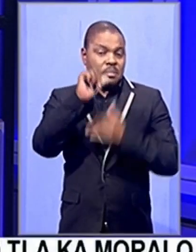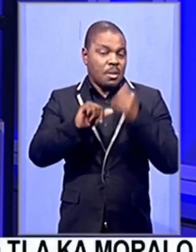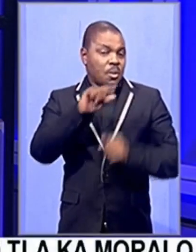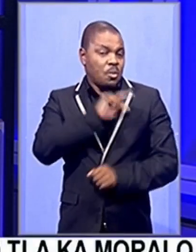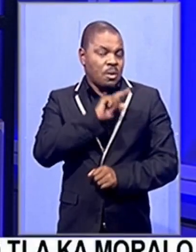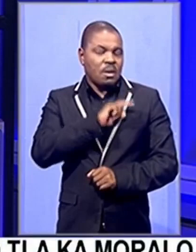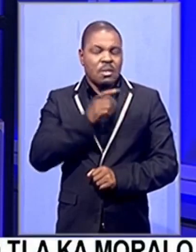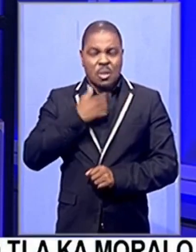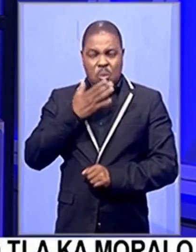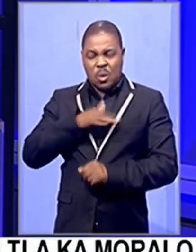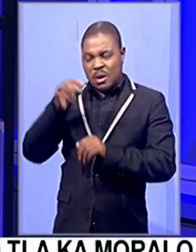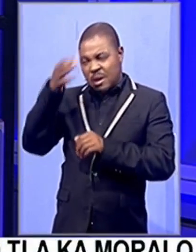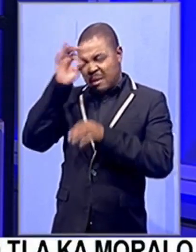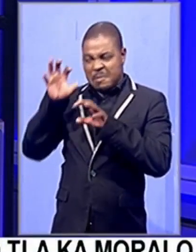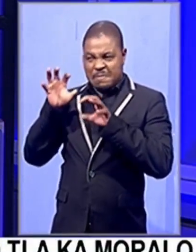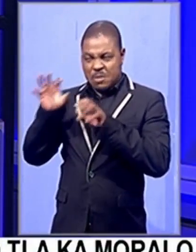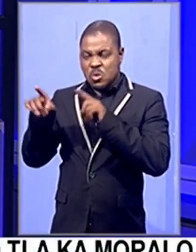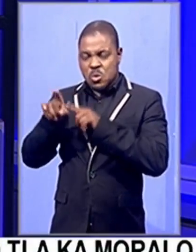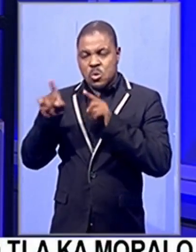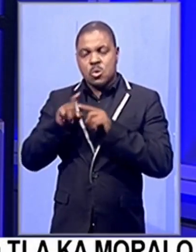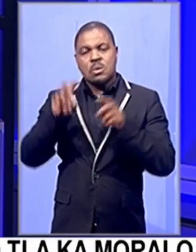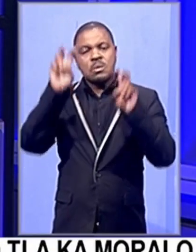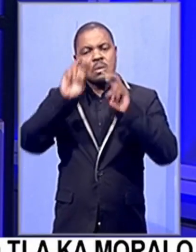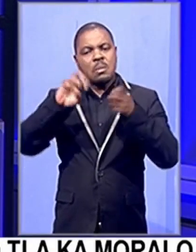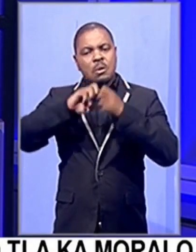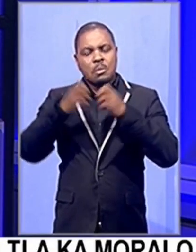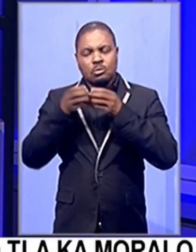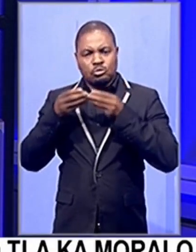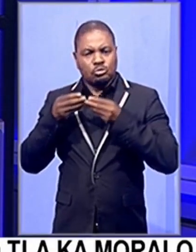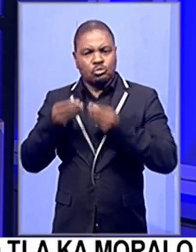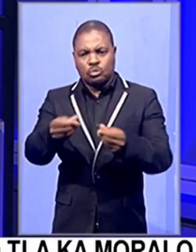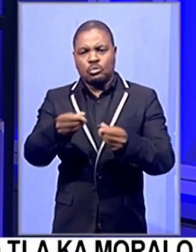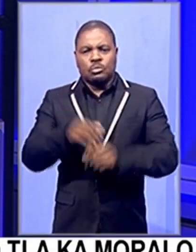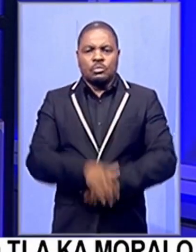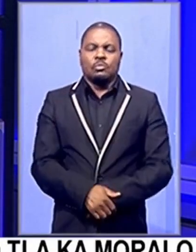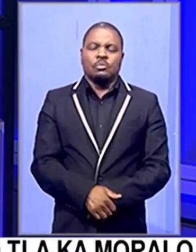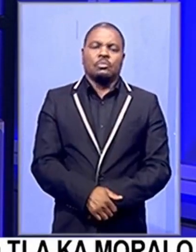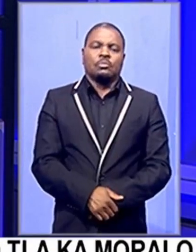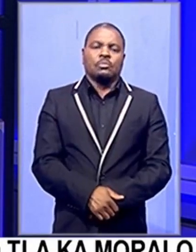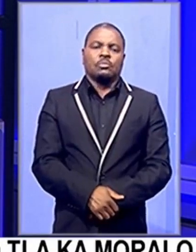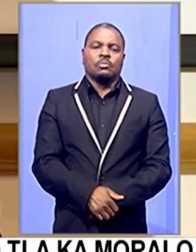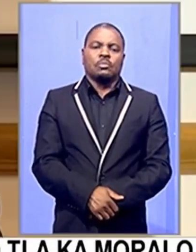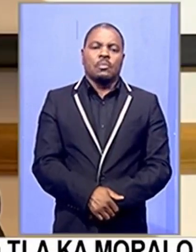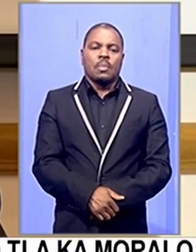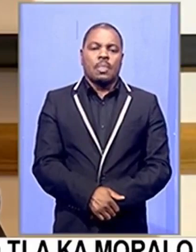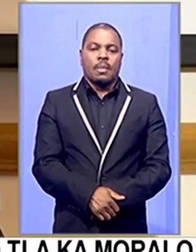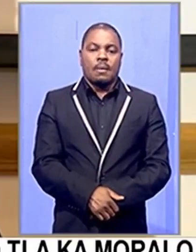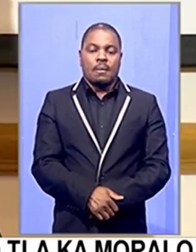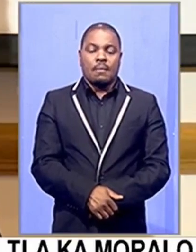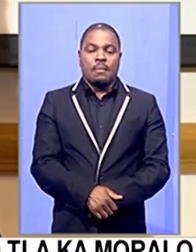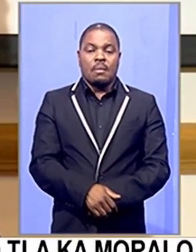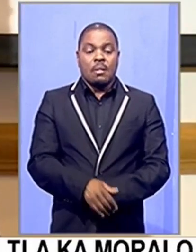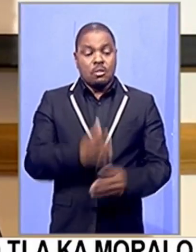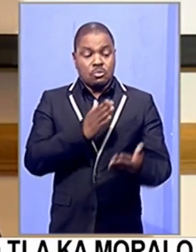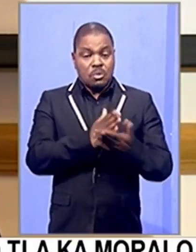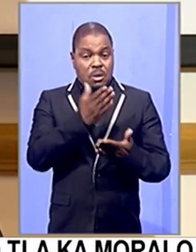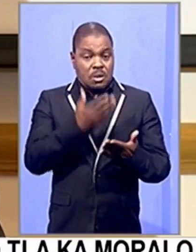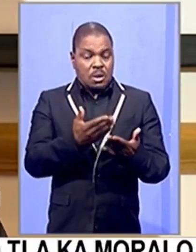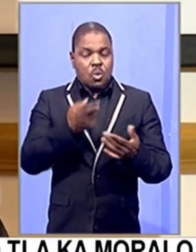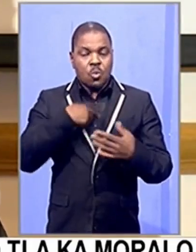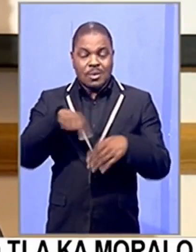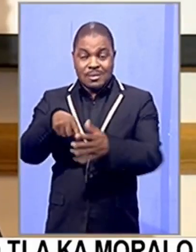ho qobella mmuso ho nka bohato ka mathata a motlakase. It's in this right that